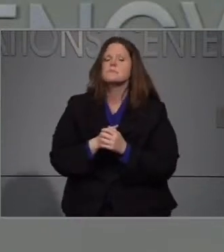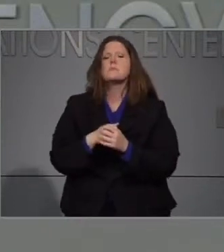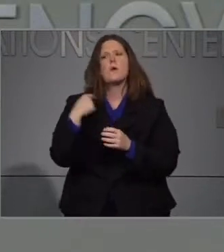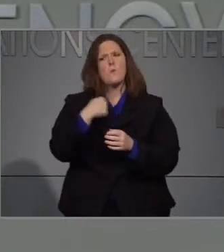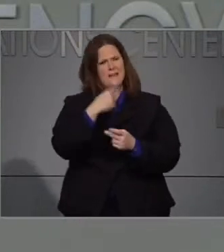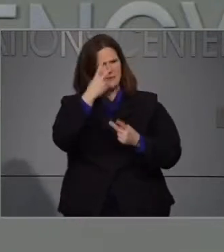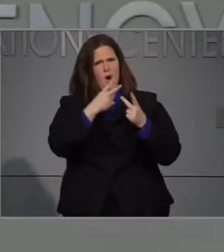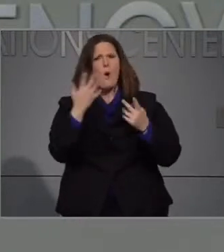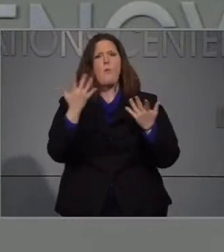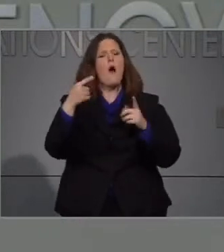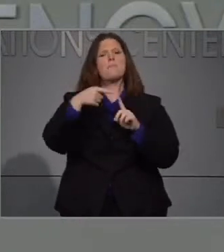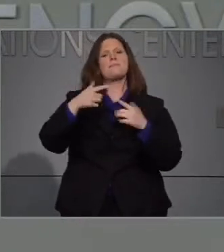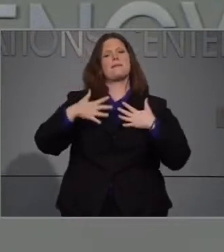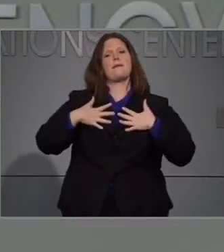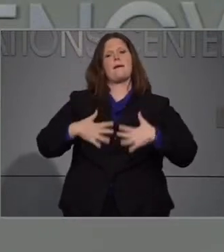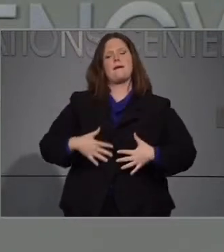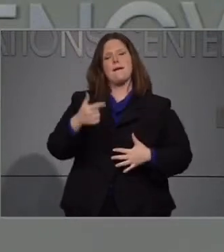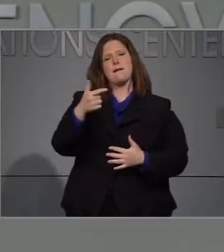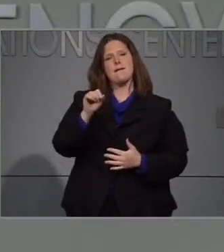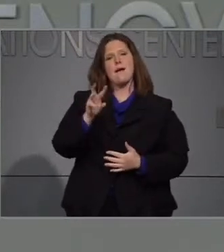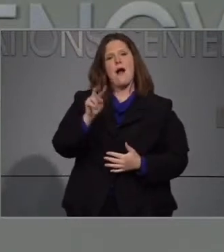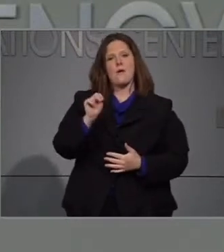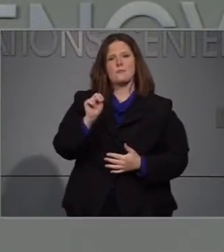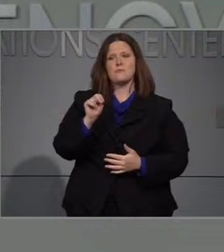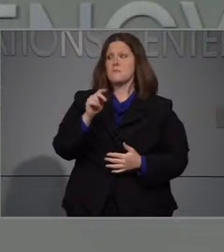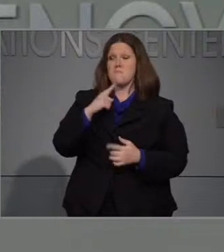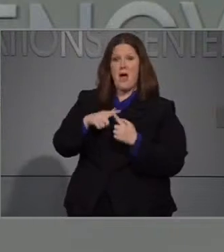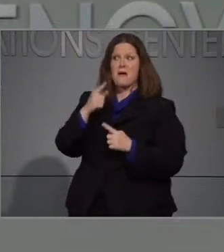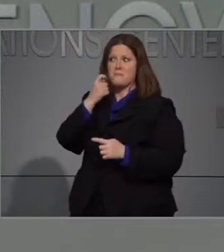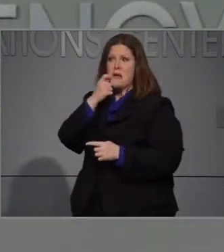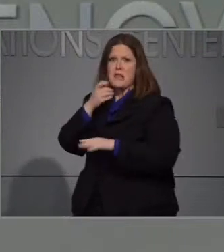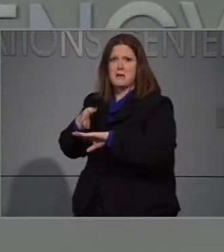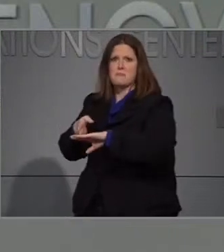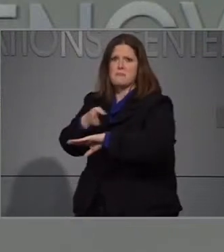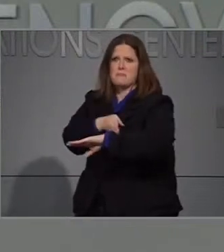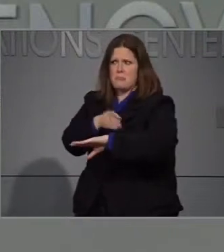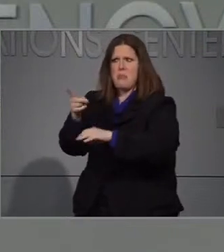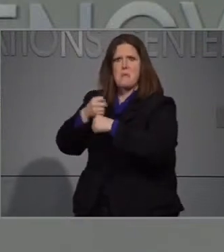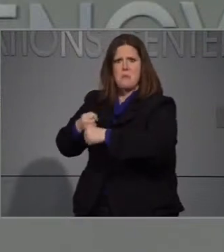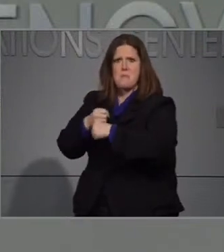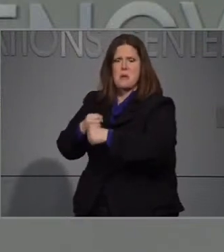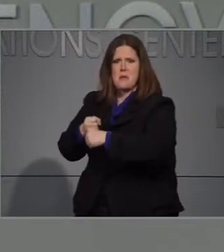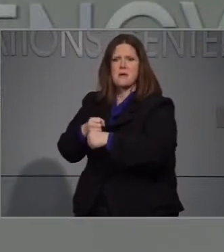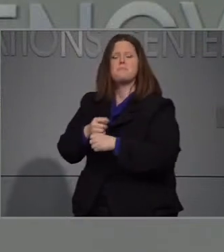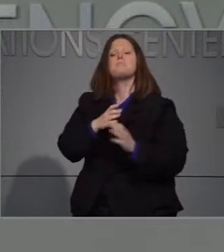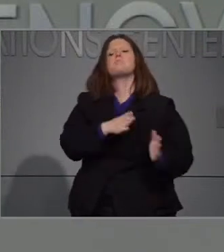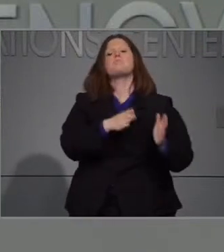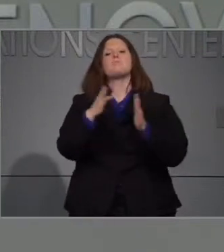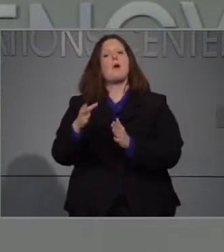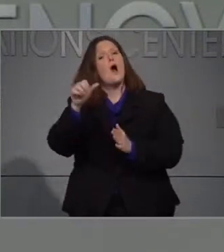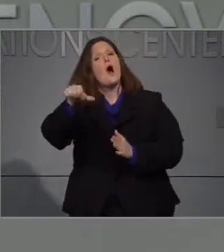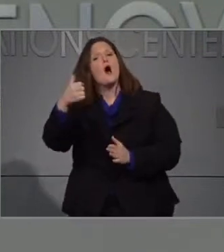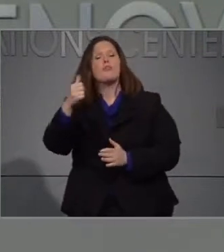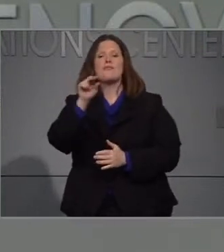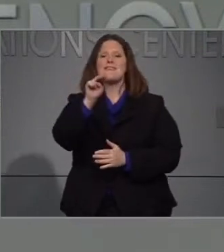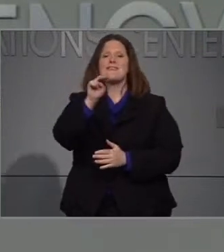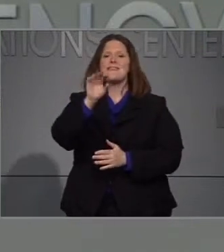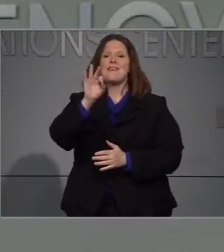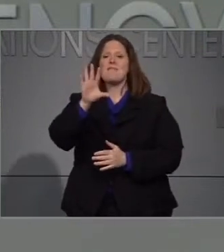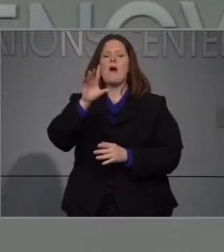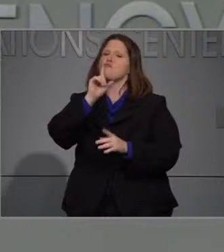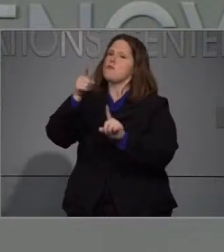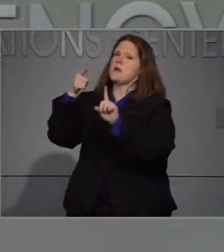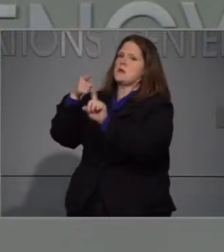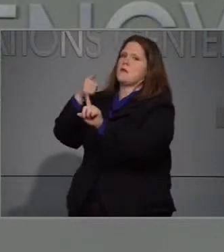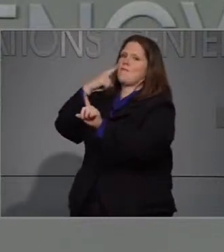were gowns, but that's really improved lately. And then when we look at what's called N95 masks, those are for our healthcare